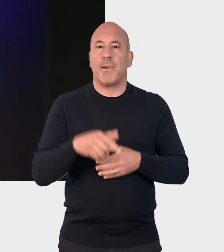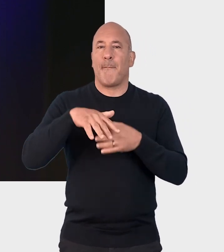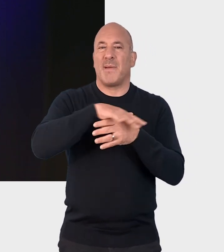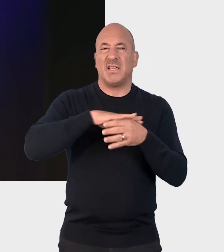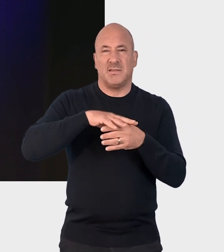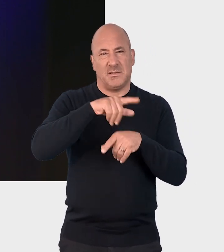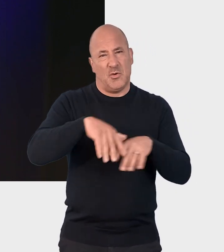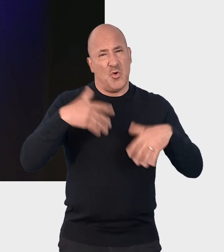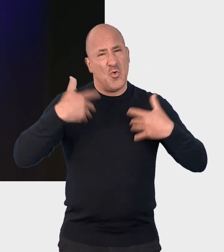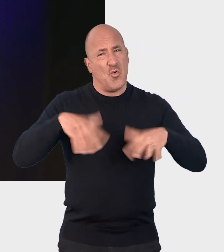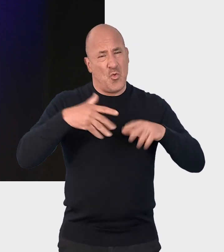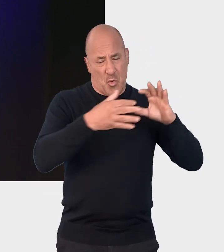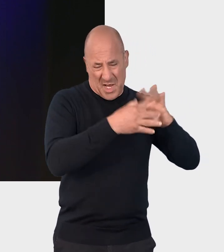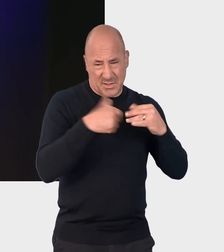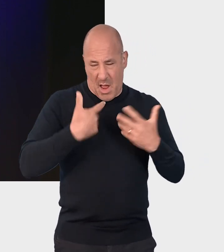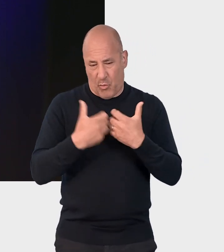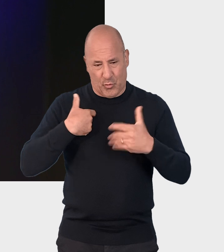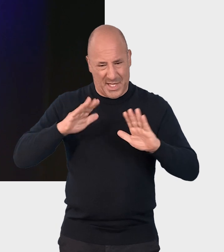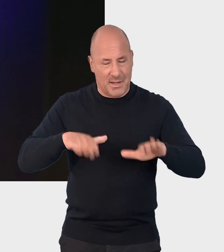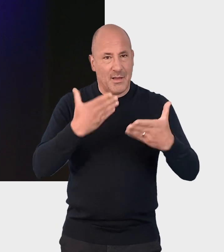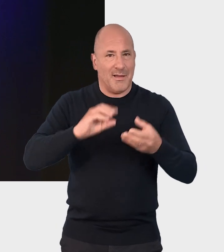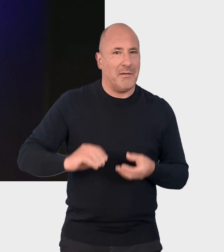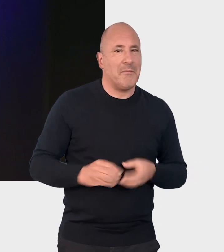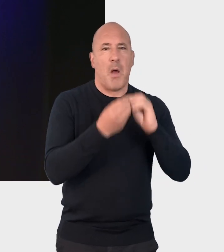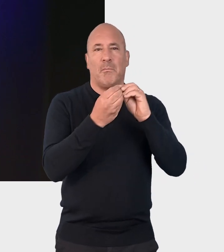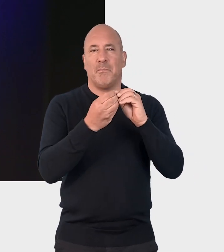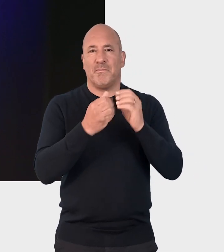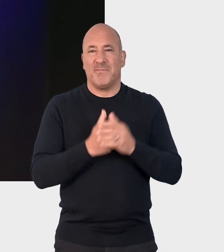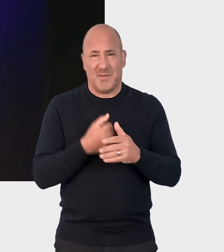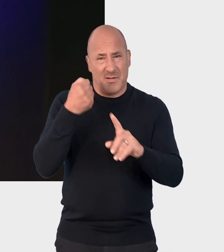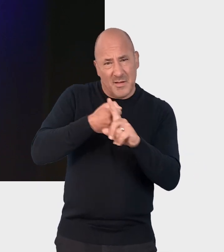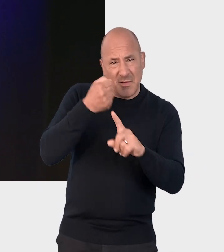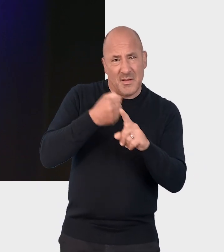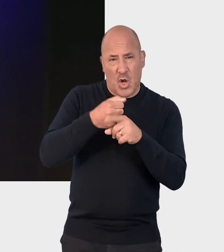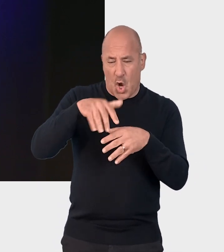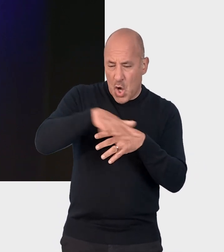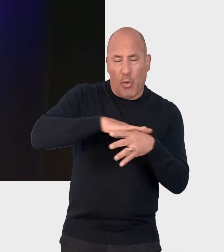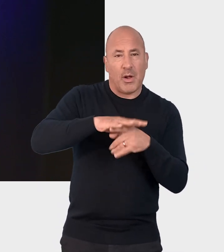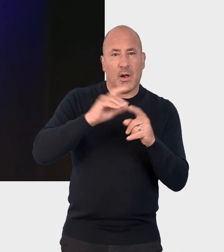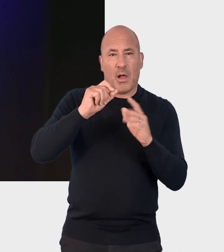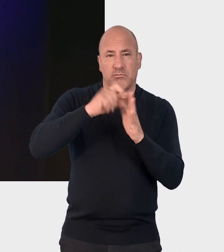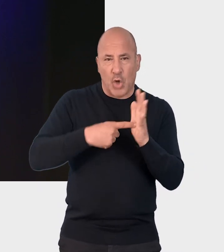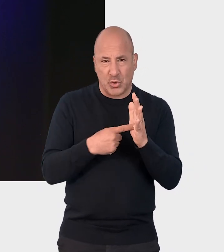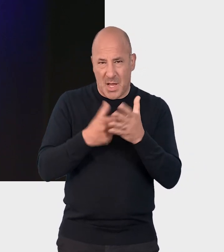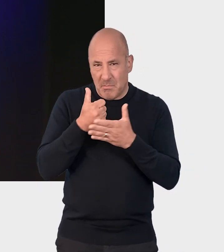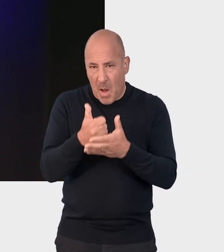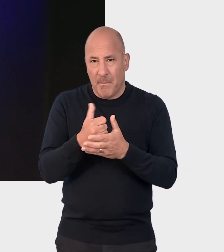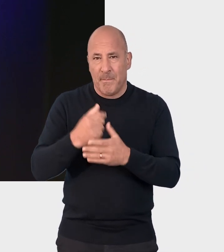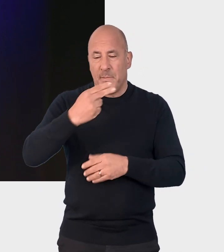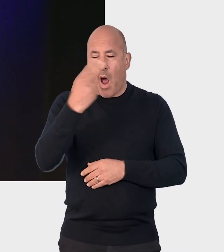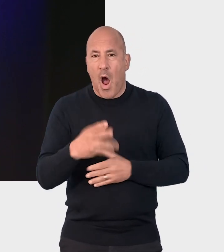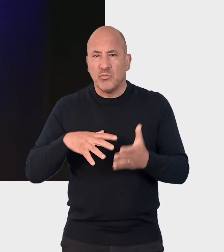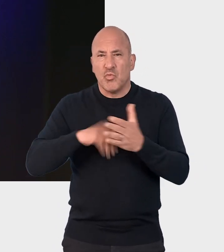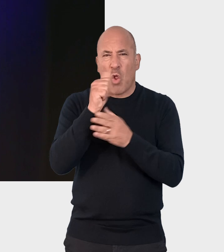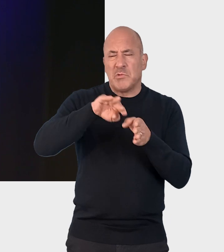like Creative People and Places have been absolutely instrumental in shaping this work, championing the